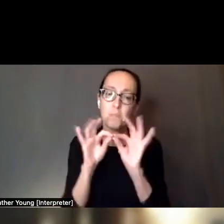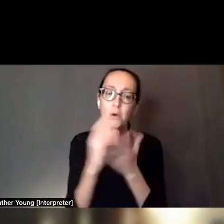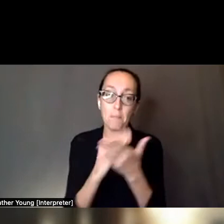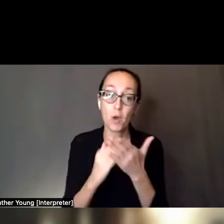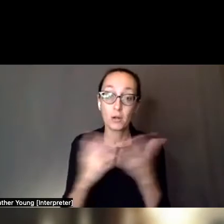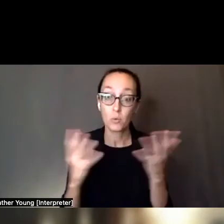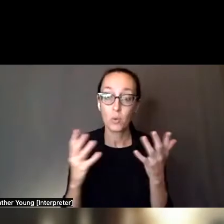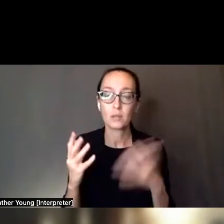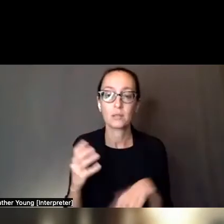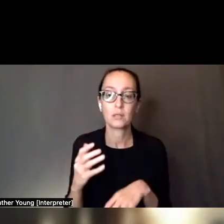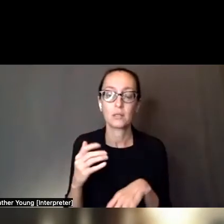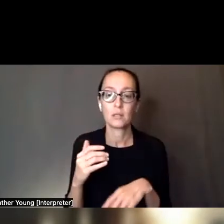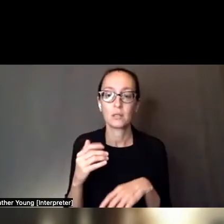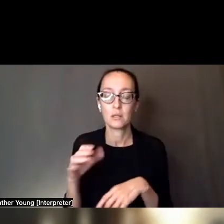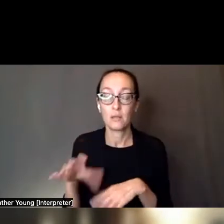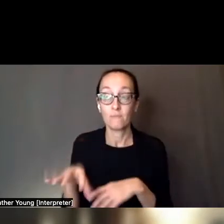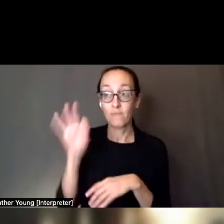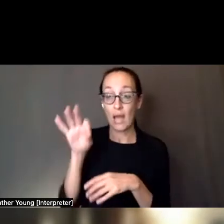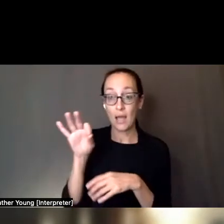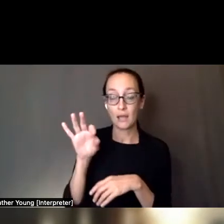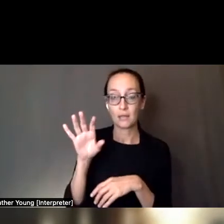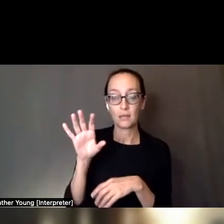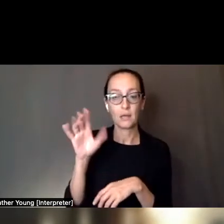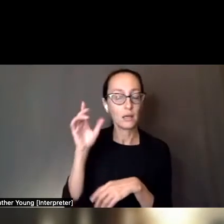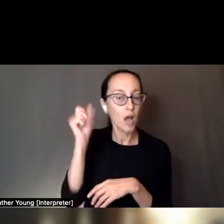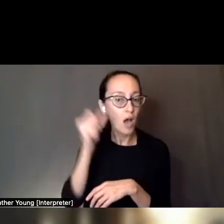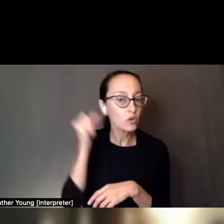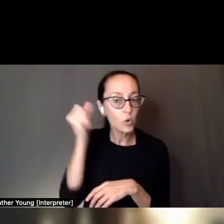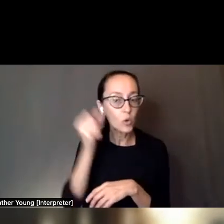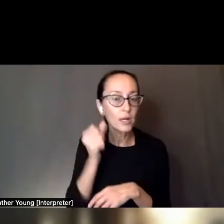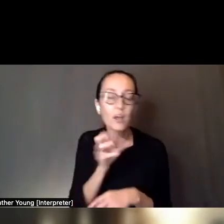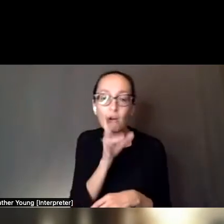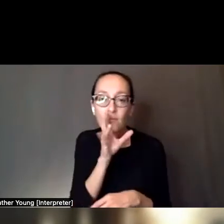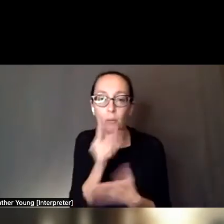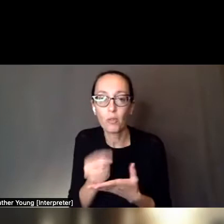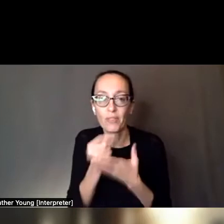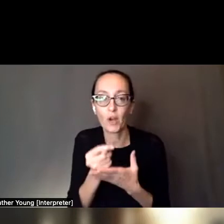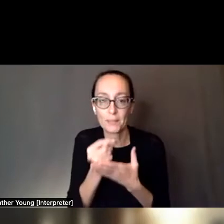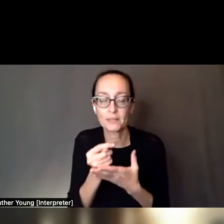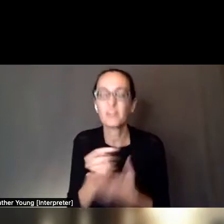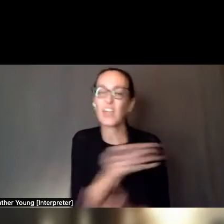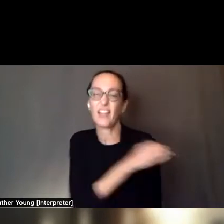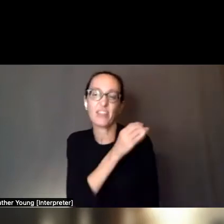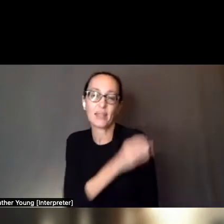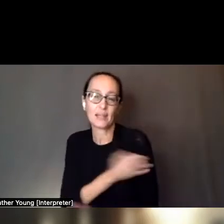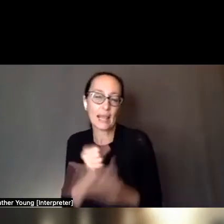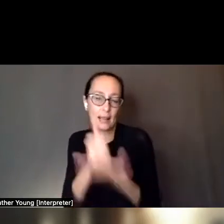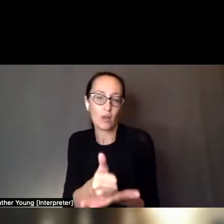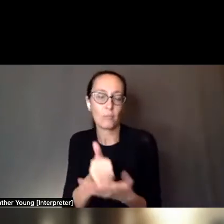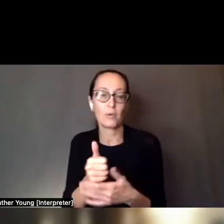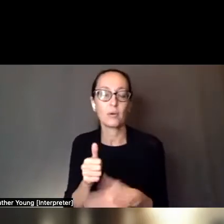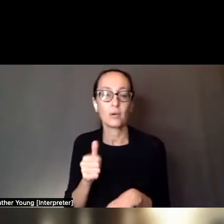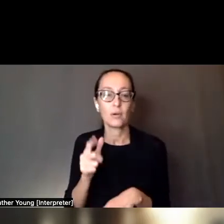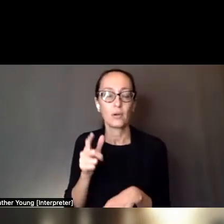an auditory verbal therapist, and the clinic can help with that, that your family is comfortable with,